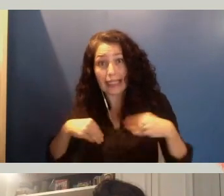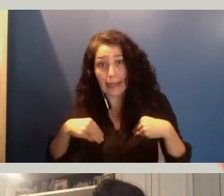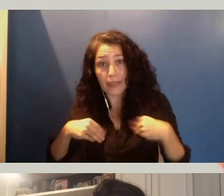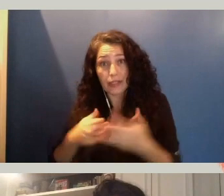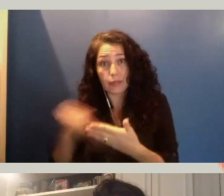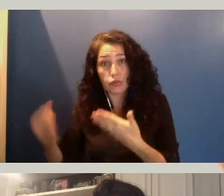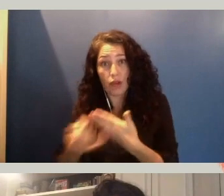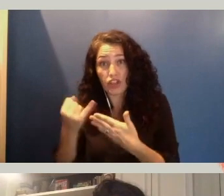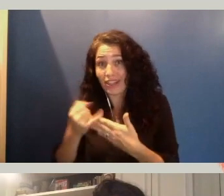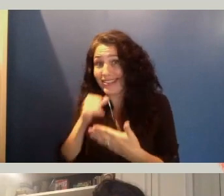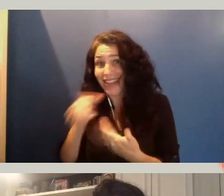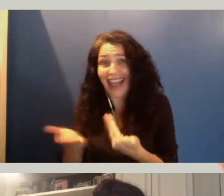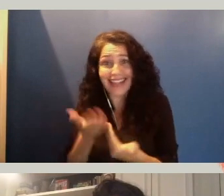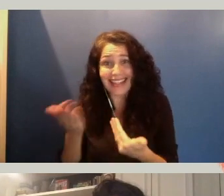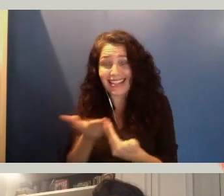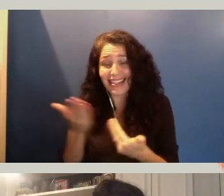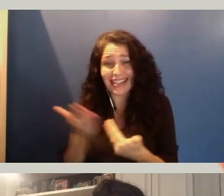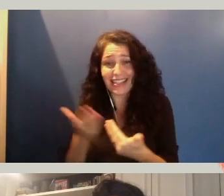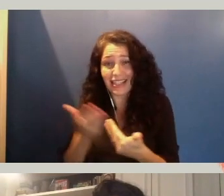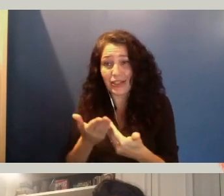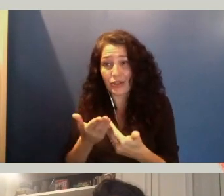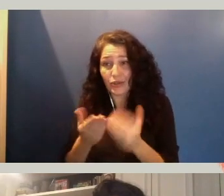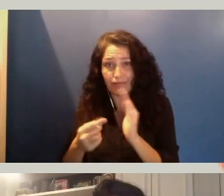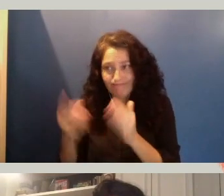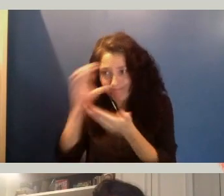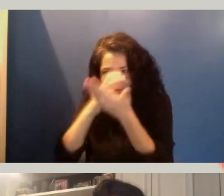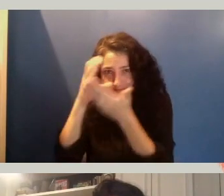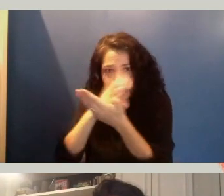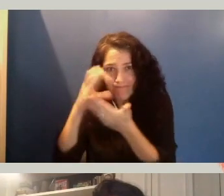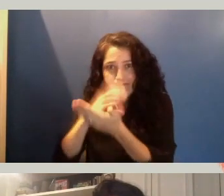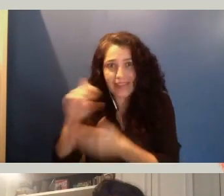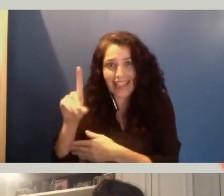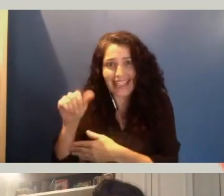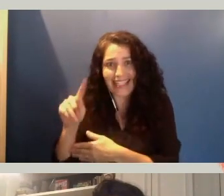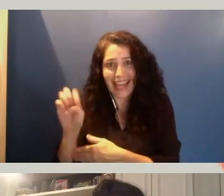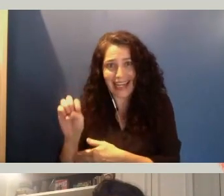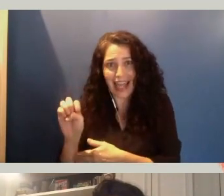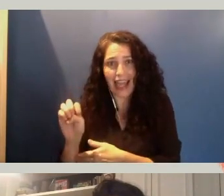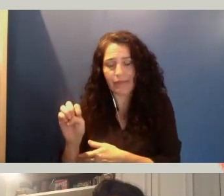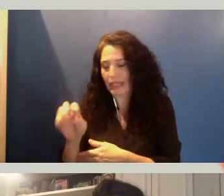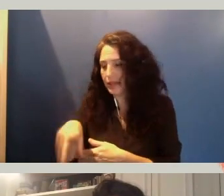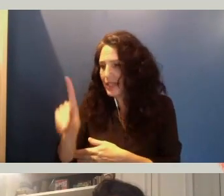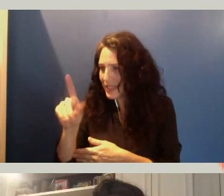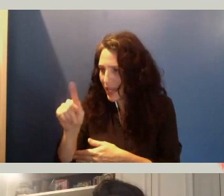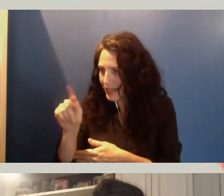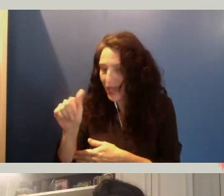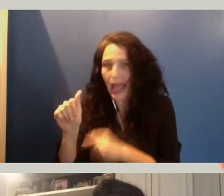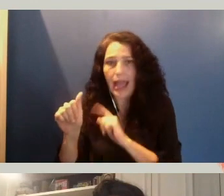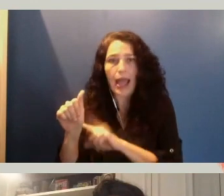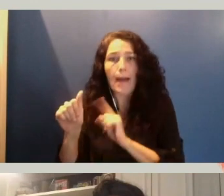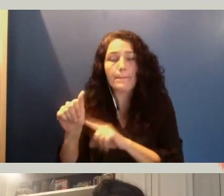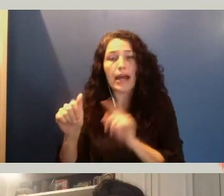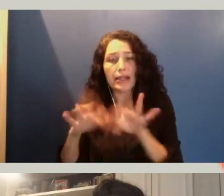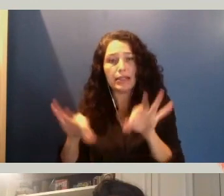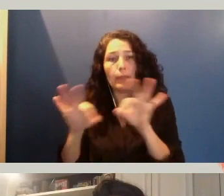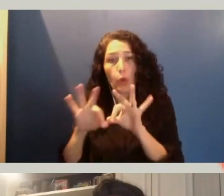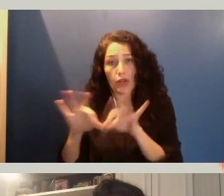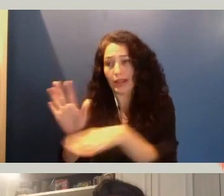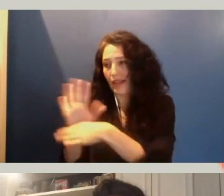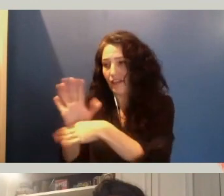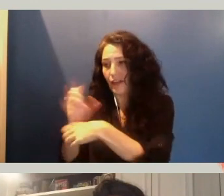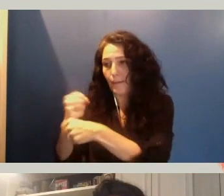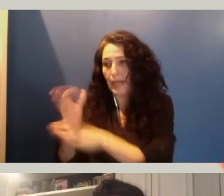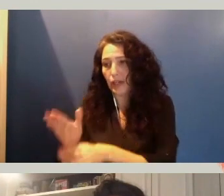some willingness on the part of individual filmmakers to be transparent about what their own deals look like too,